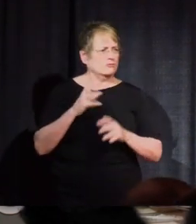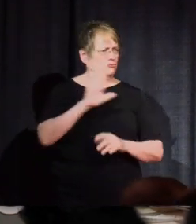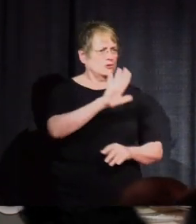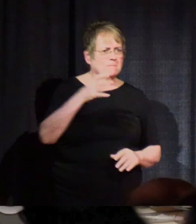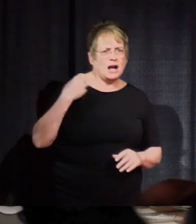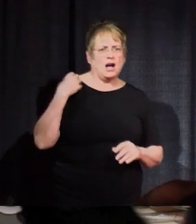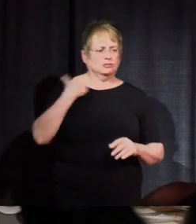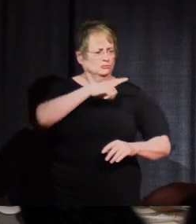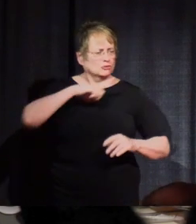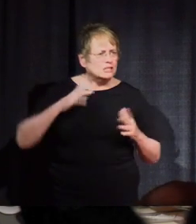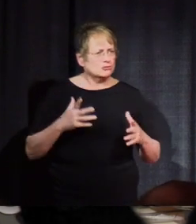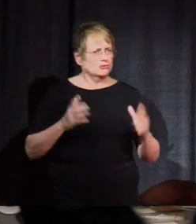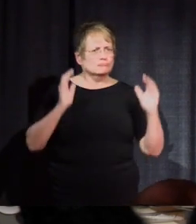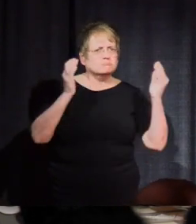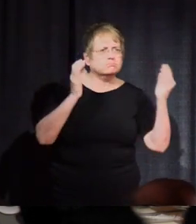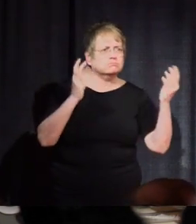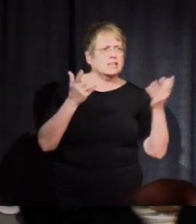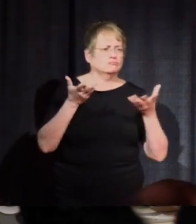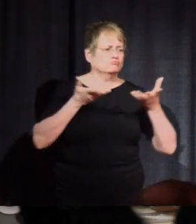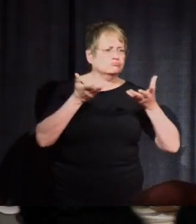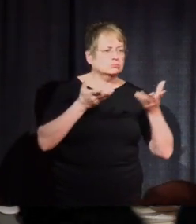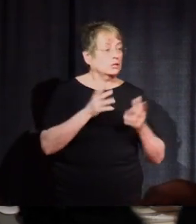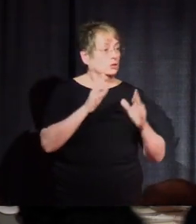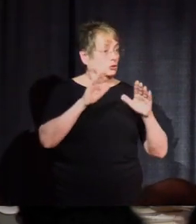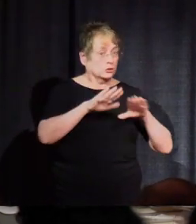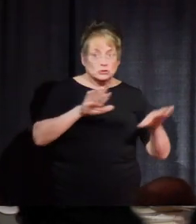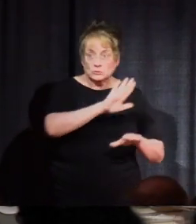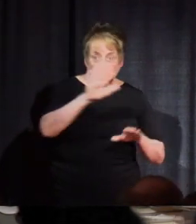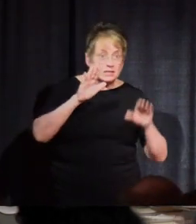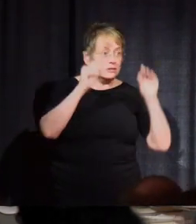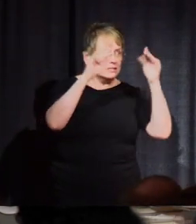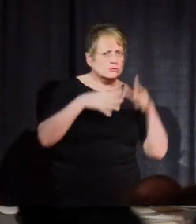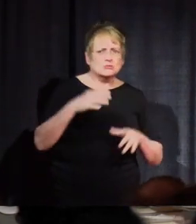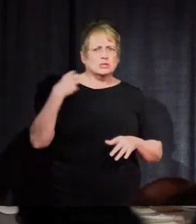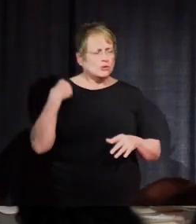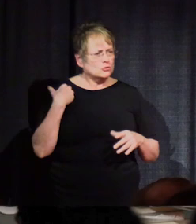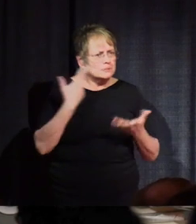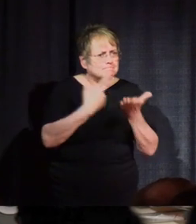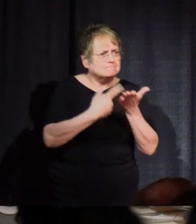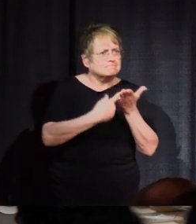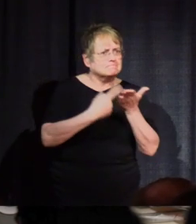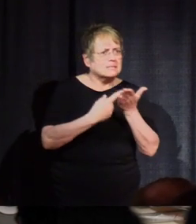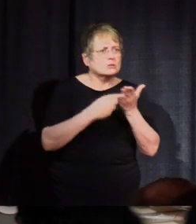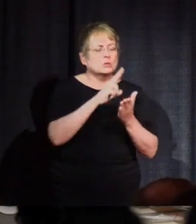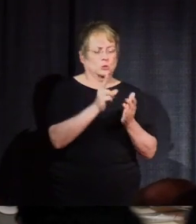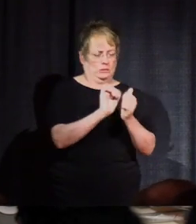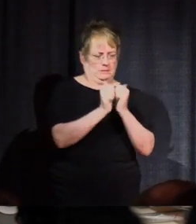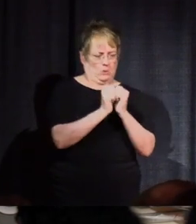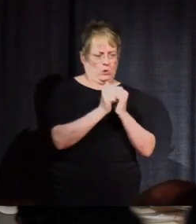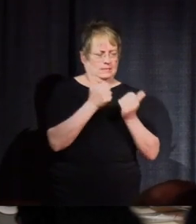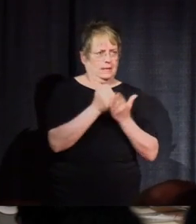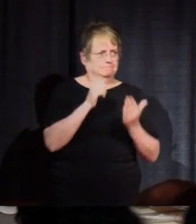bosses and your legislators talk to your children's teachers and coaches about using sport to